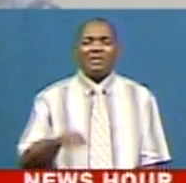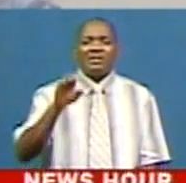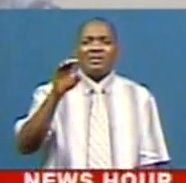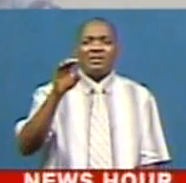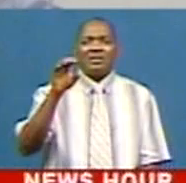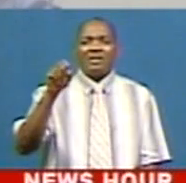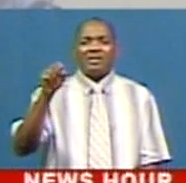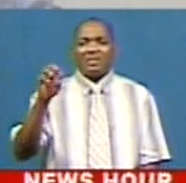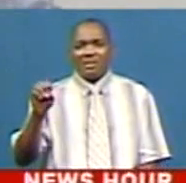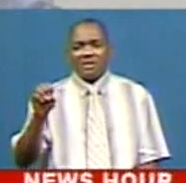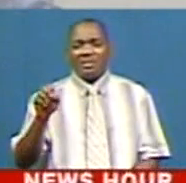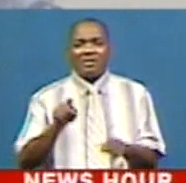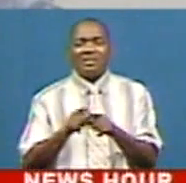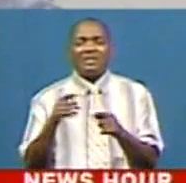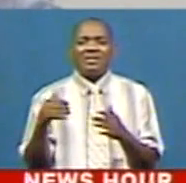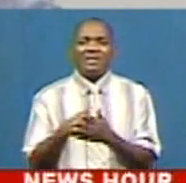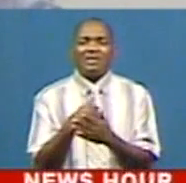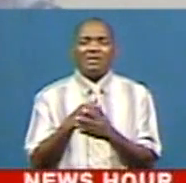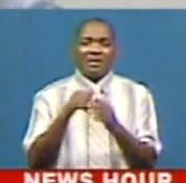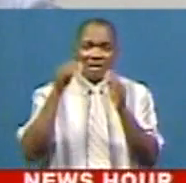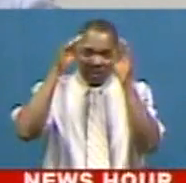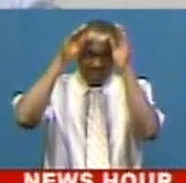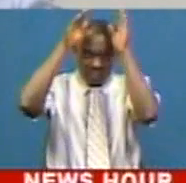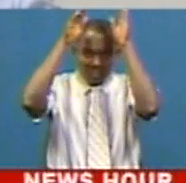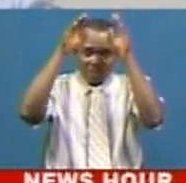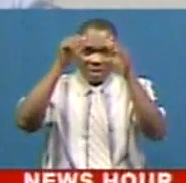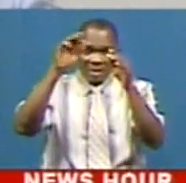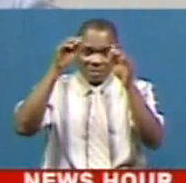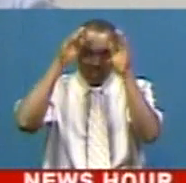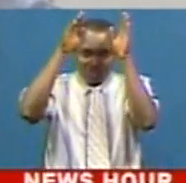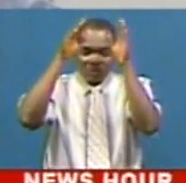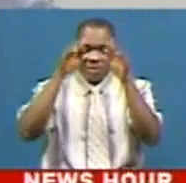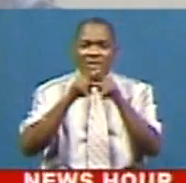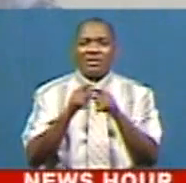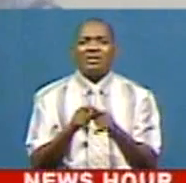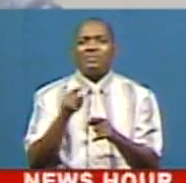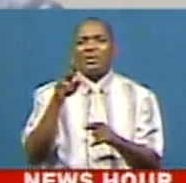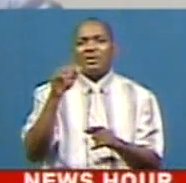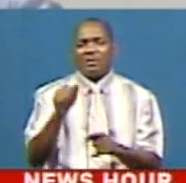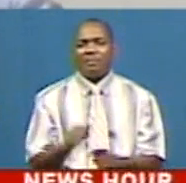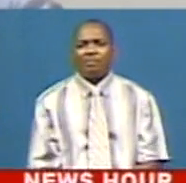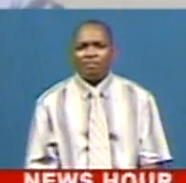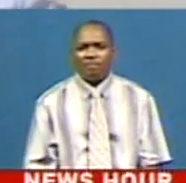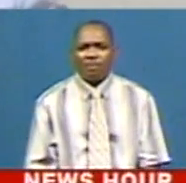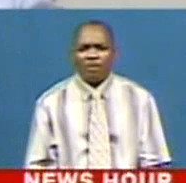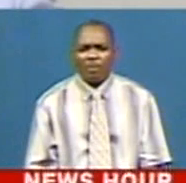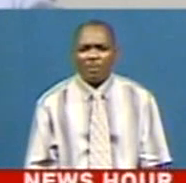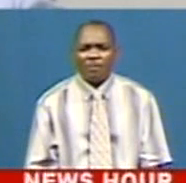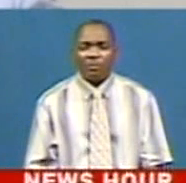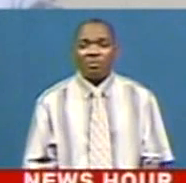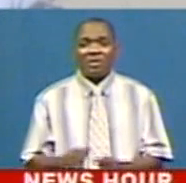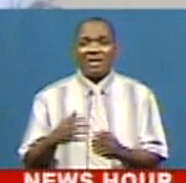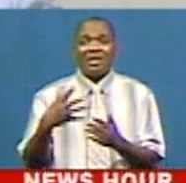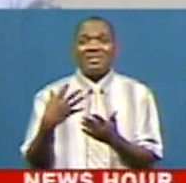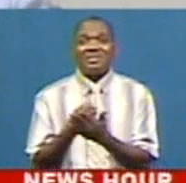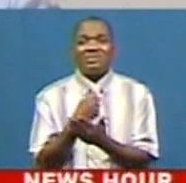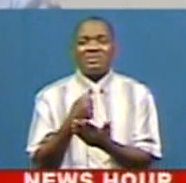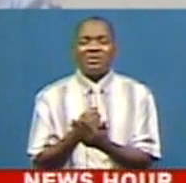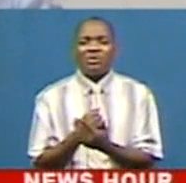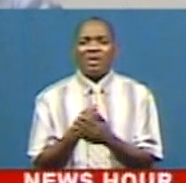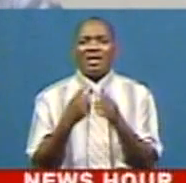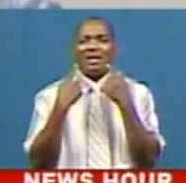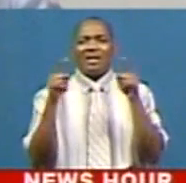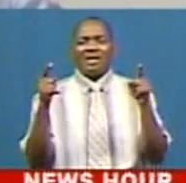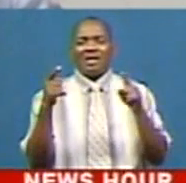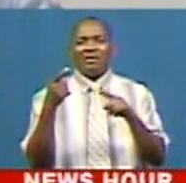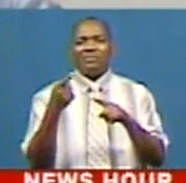CSSP, as the new Archbishop of the Archdiocese of Accra. The news is released from